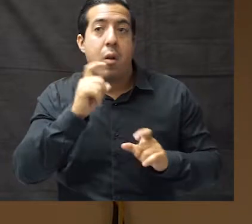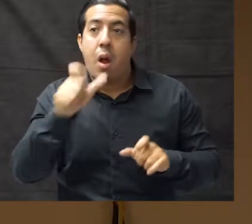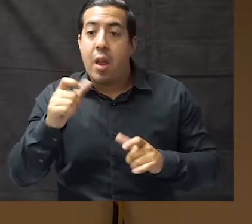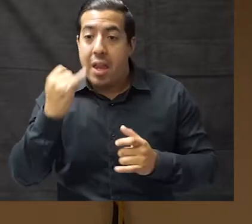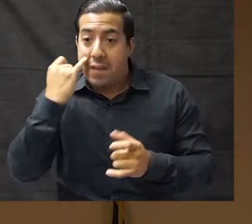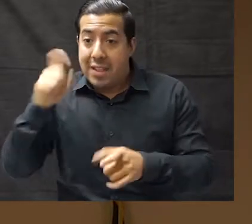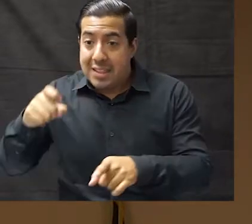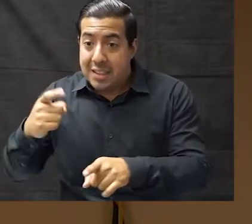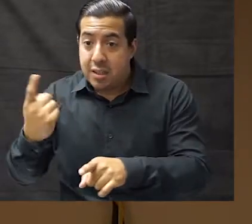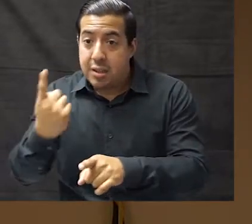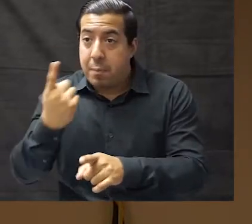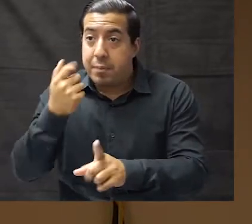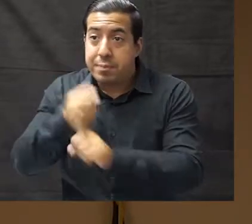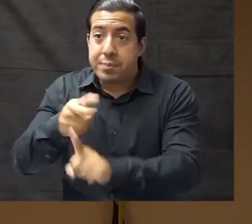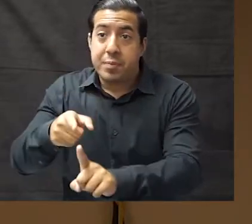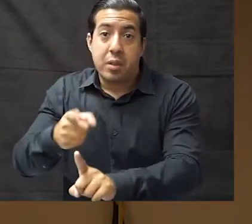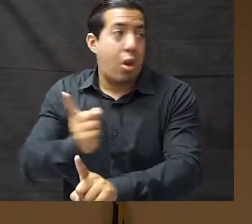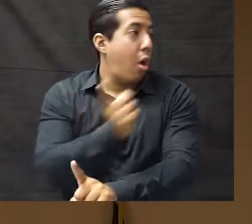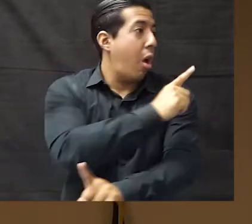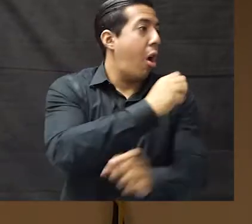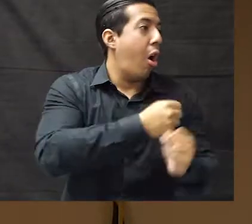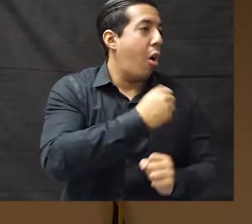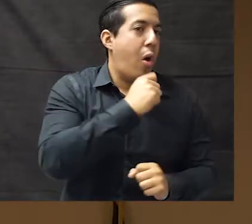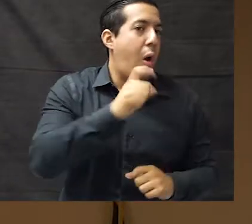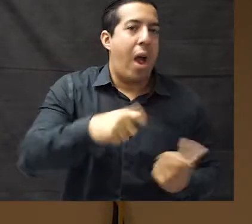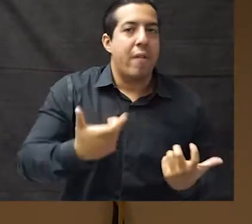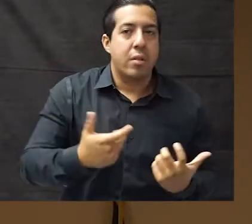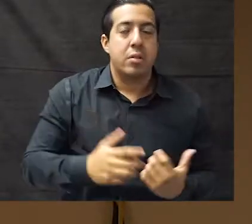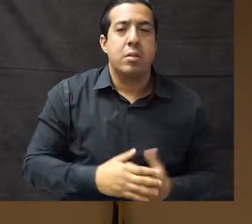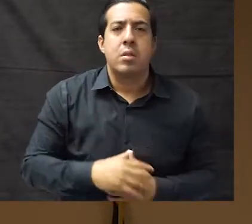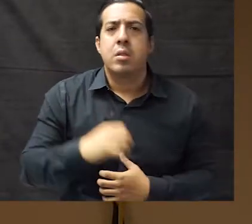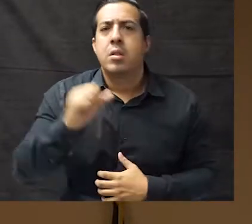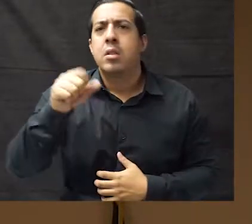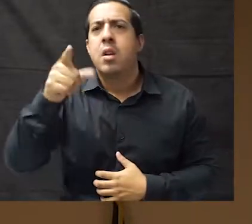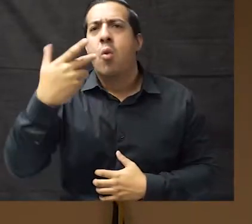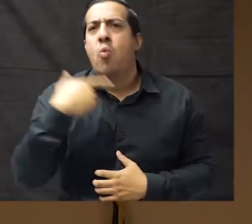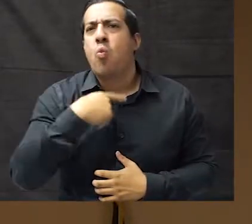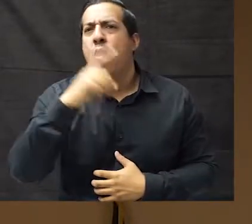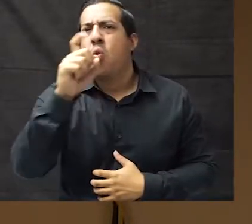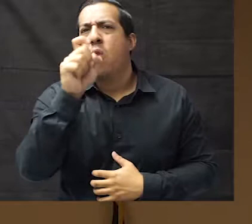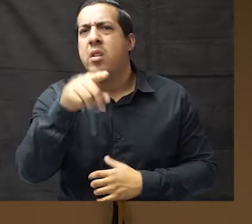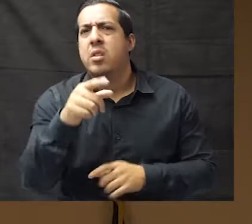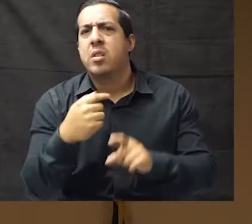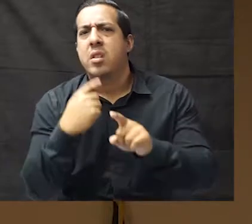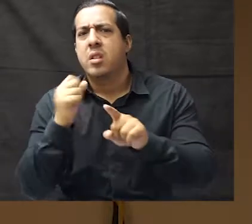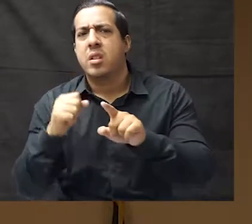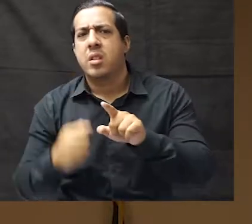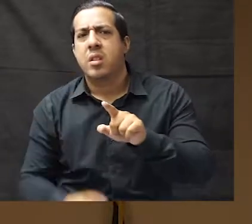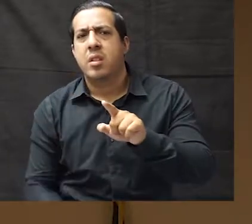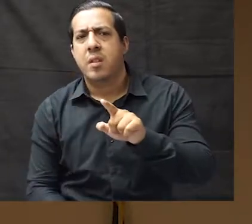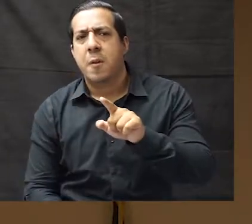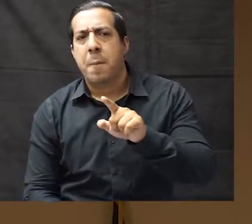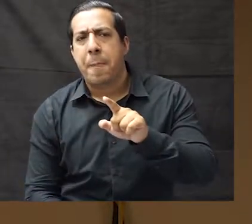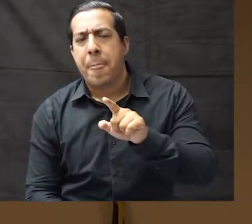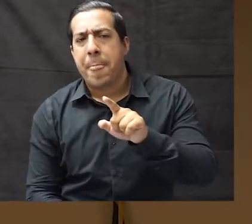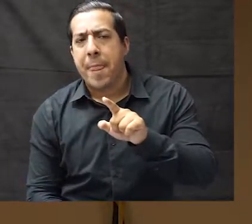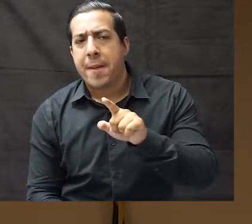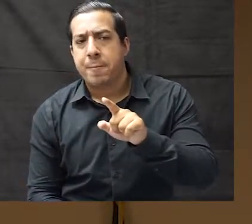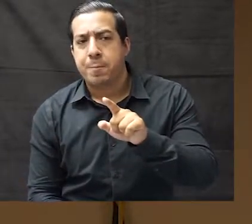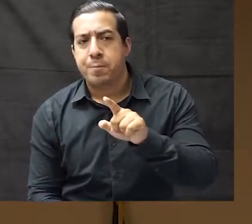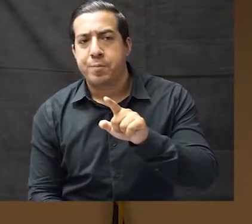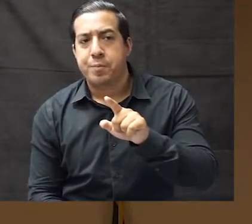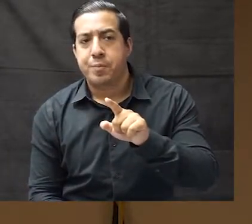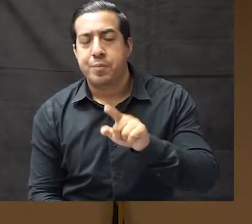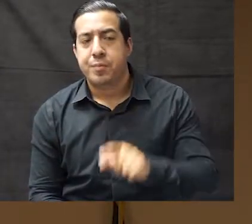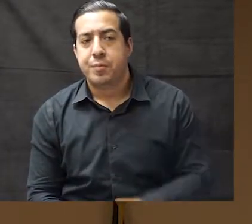Well, so, and I think it's a question a lot of people ask me, why people are using these drugs. You know this stuff is so lethal. So what happens is